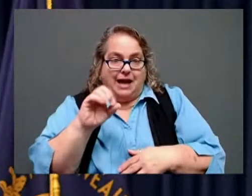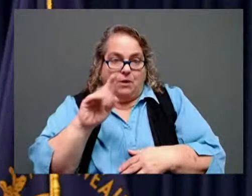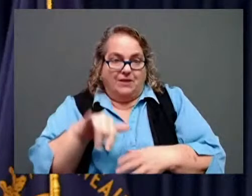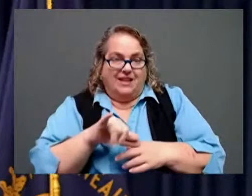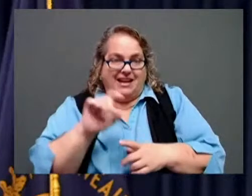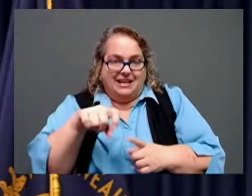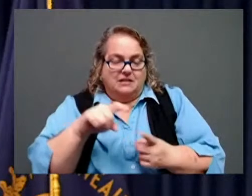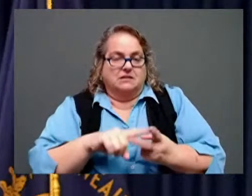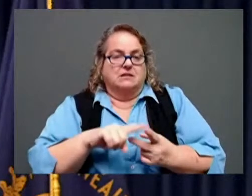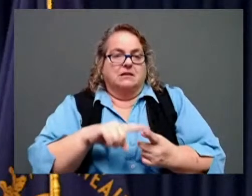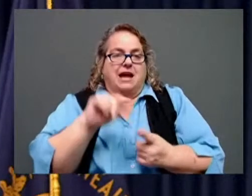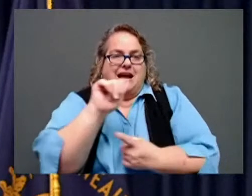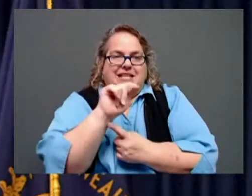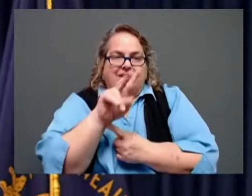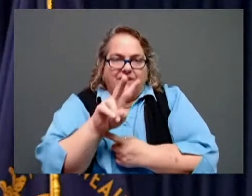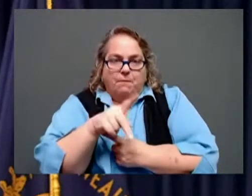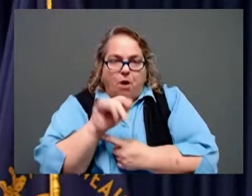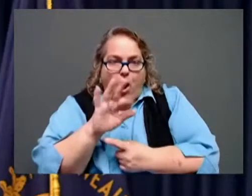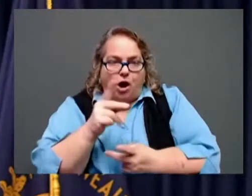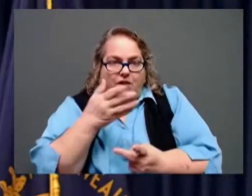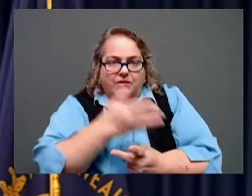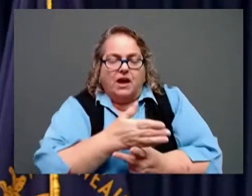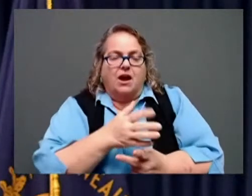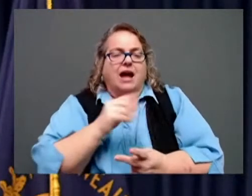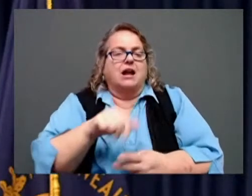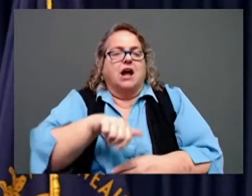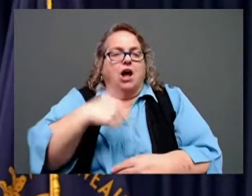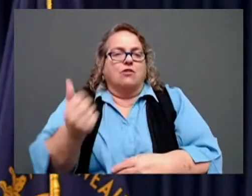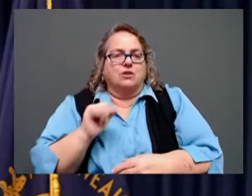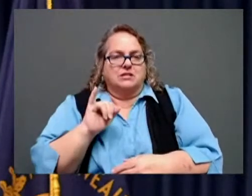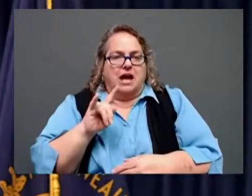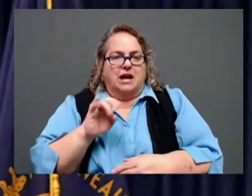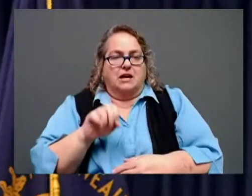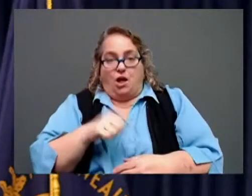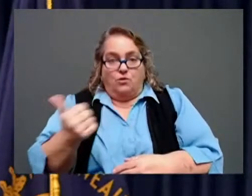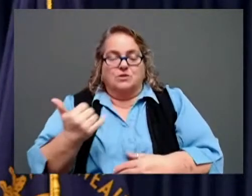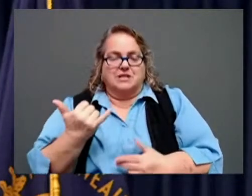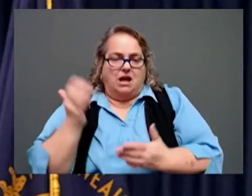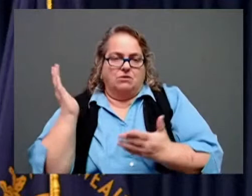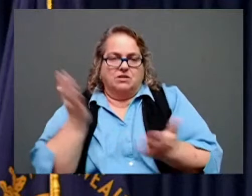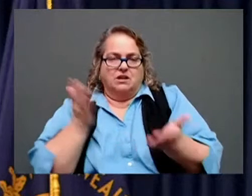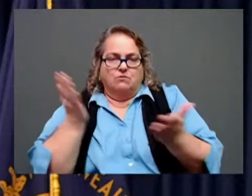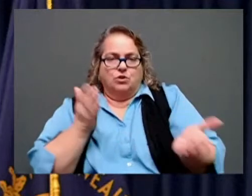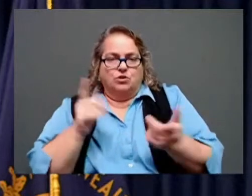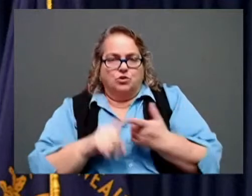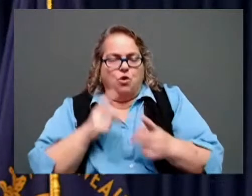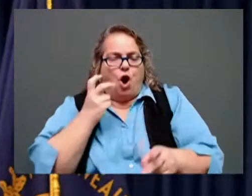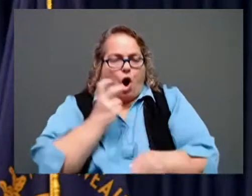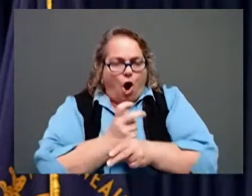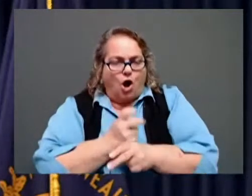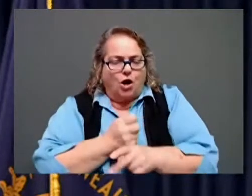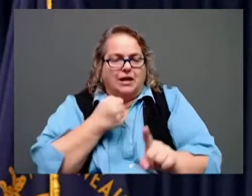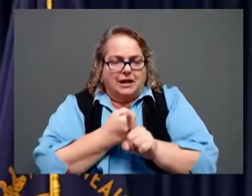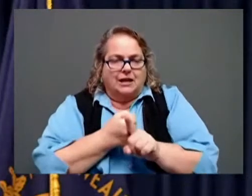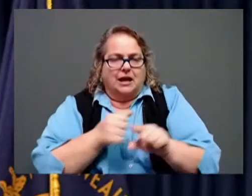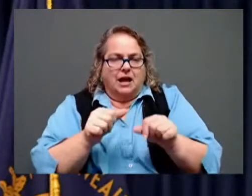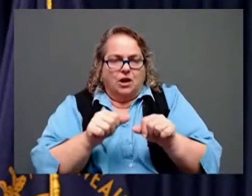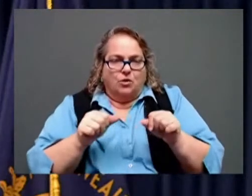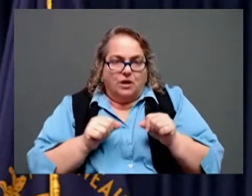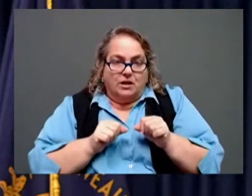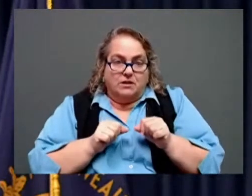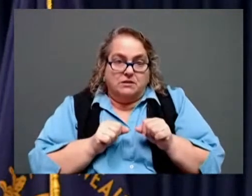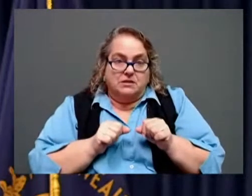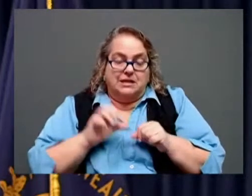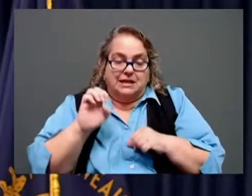park there, and there's another site as well. Others are being delivered to hard-hit areas. The